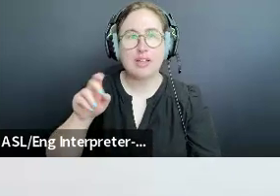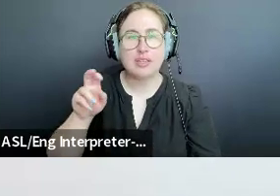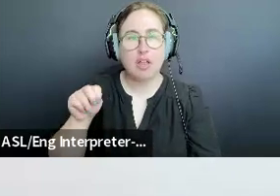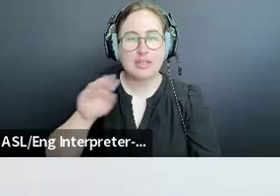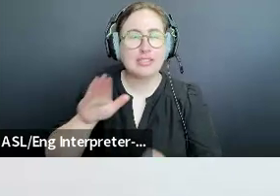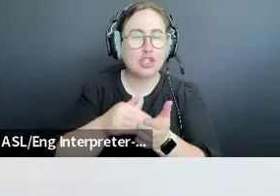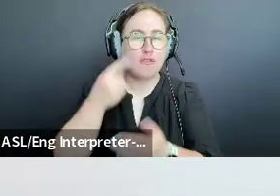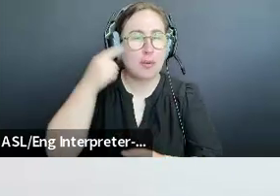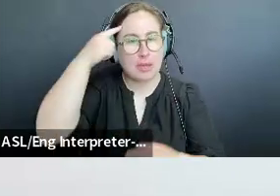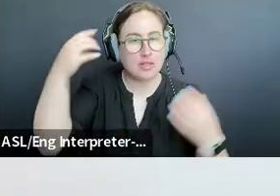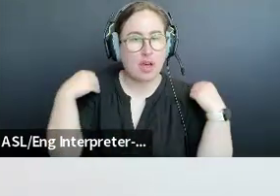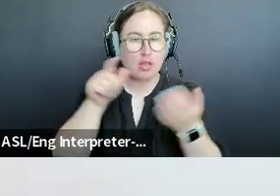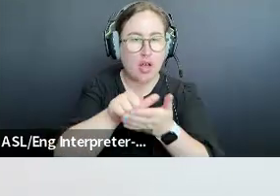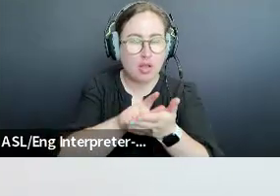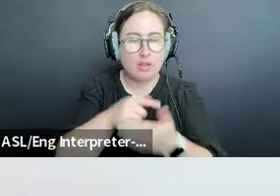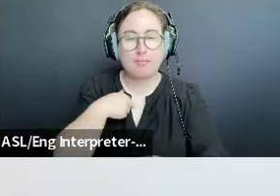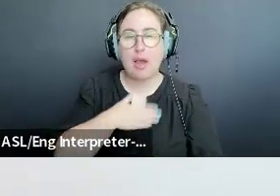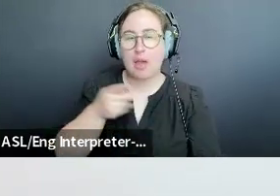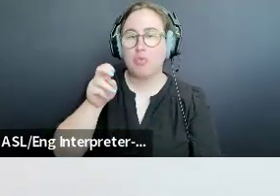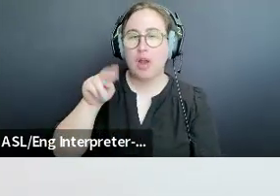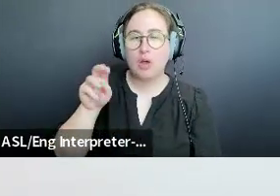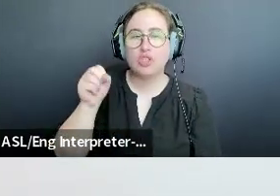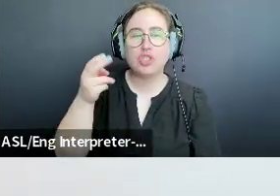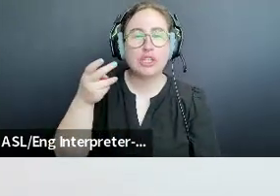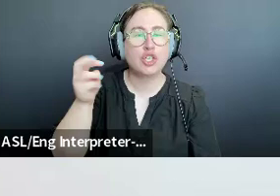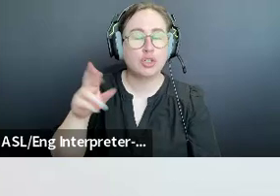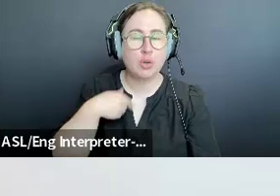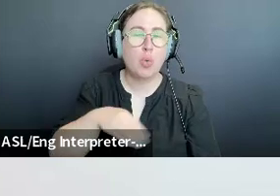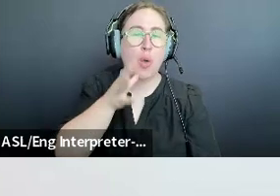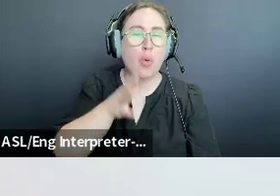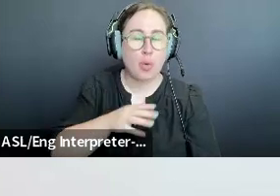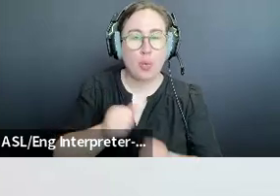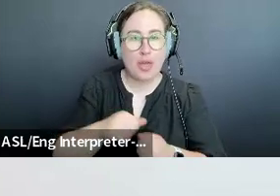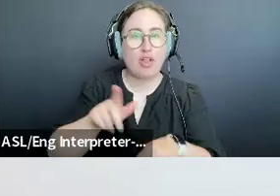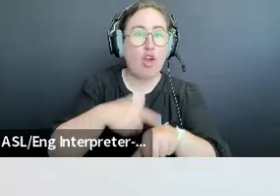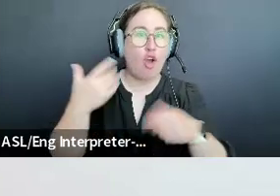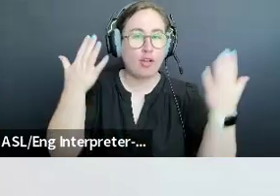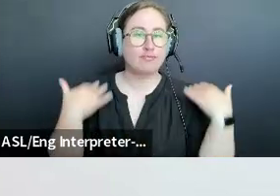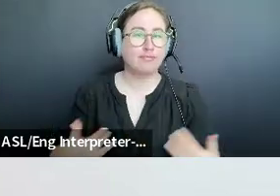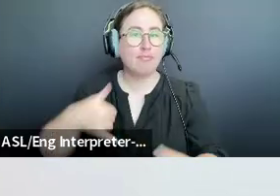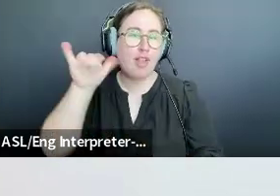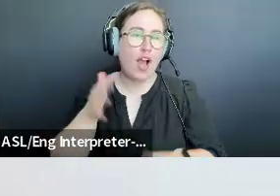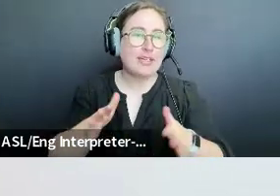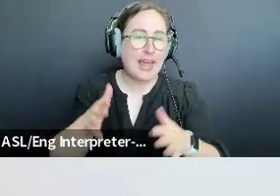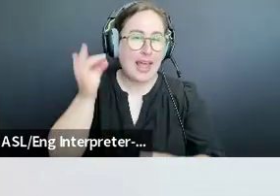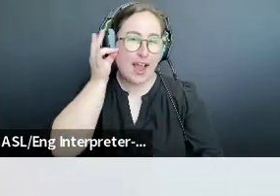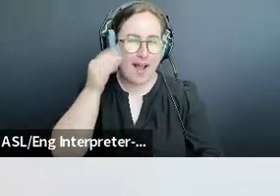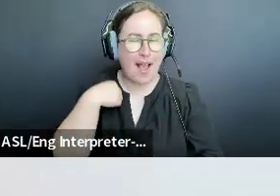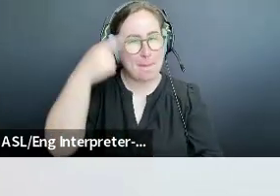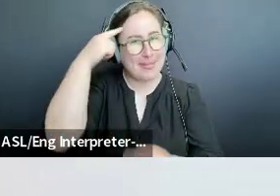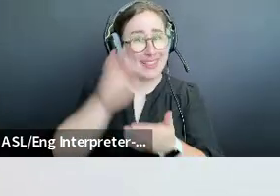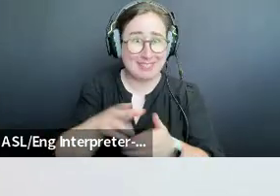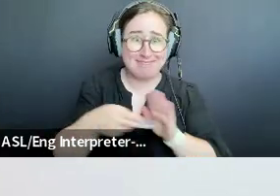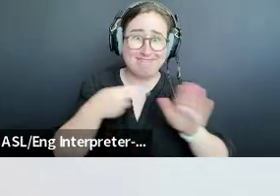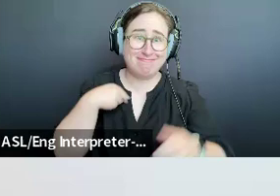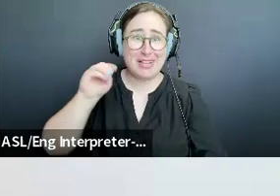Center for Mental Health Law. I use she, her pronouns. I'm a white woman with long blondish hair who I believe qualifies as middle-aged,